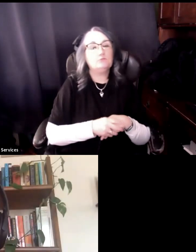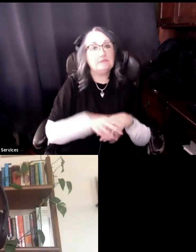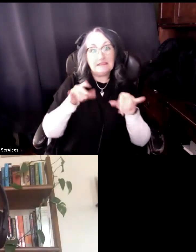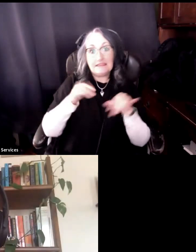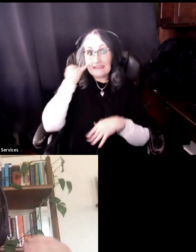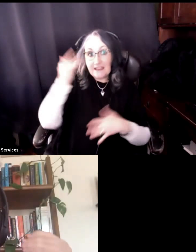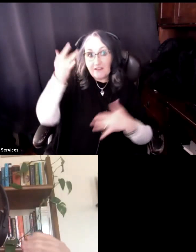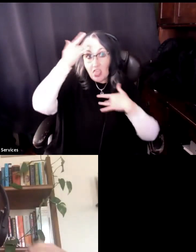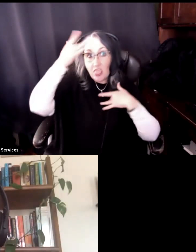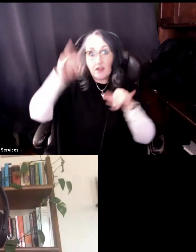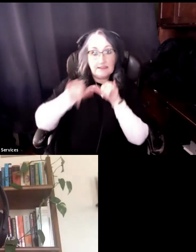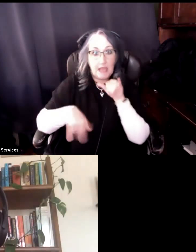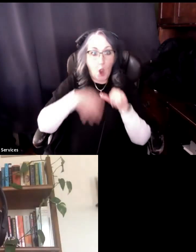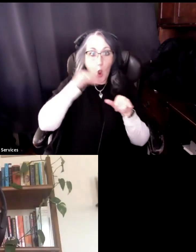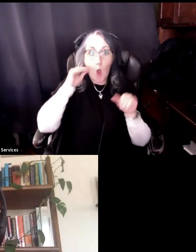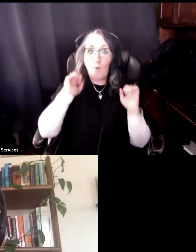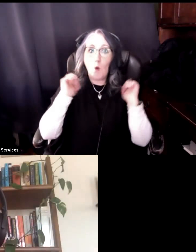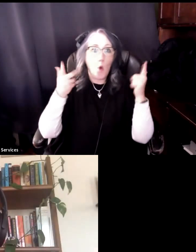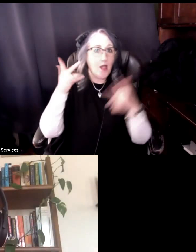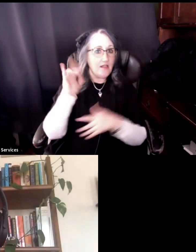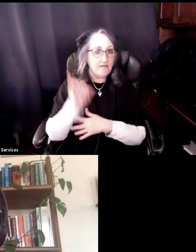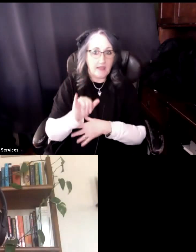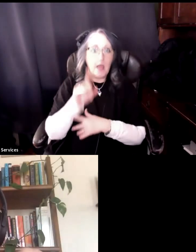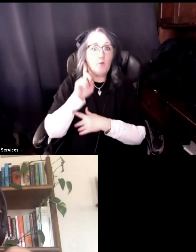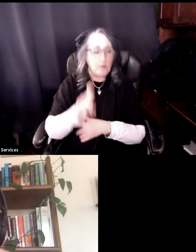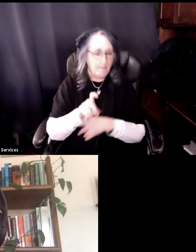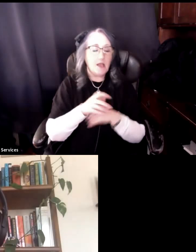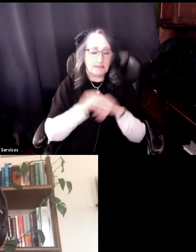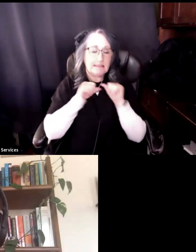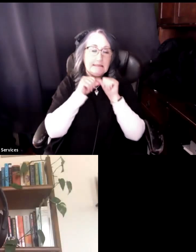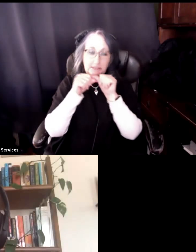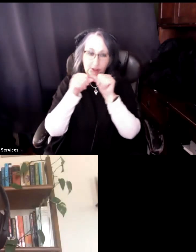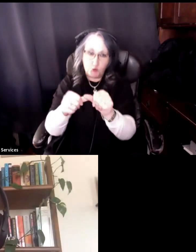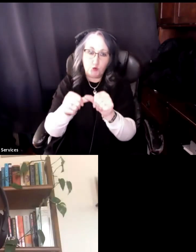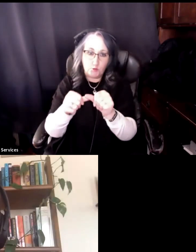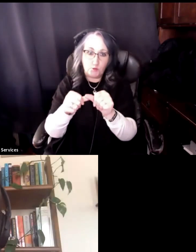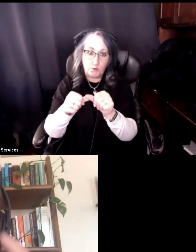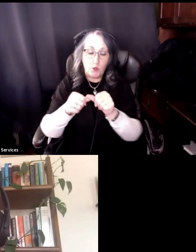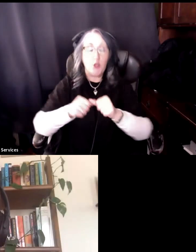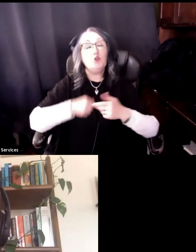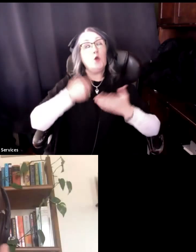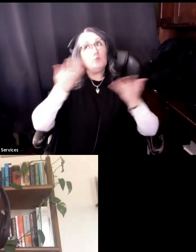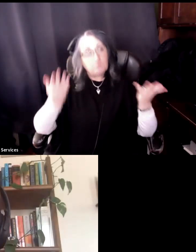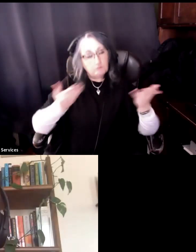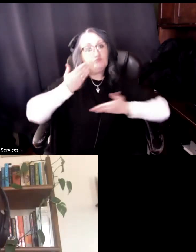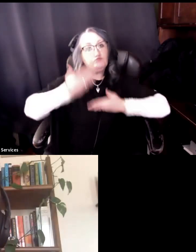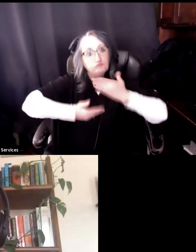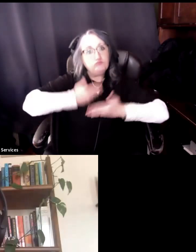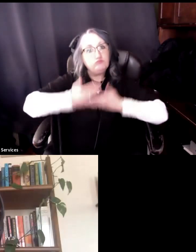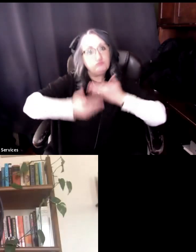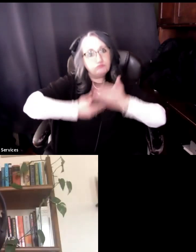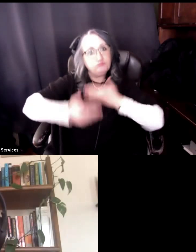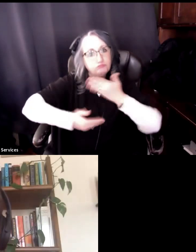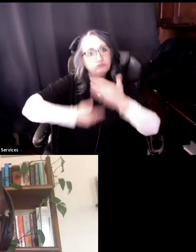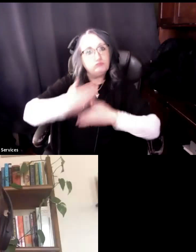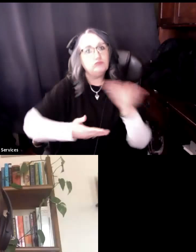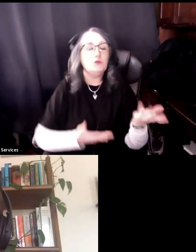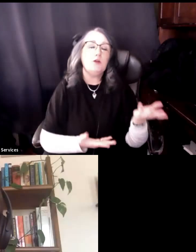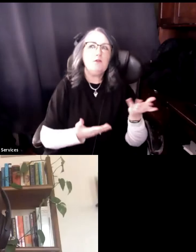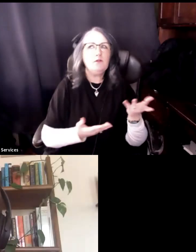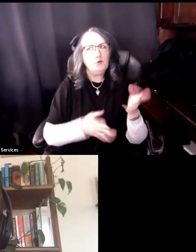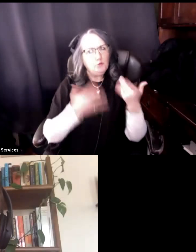if you're sick, and all of these things that we have been doing. And as the process continues, we will try and make